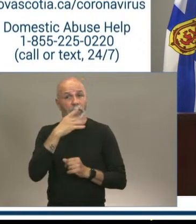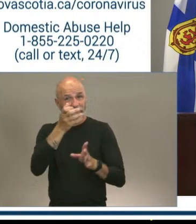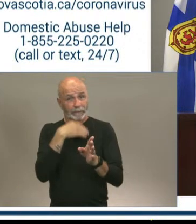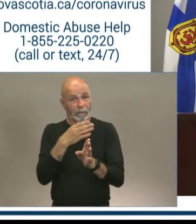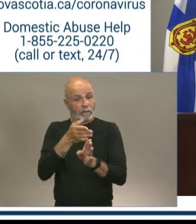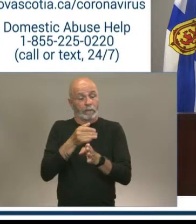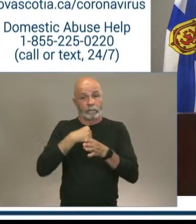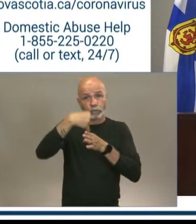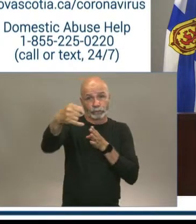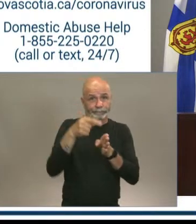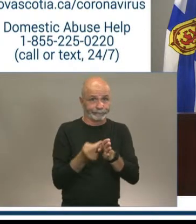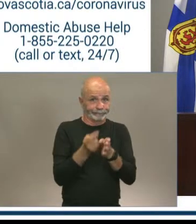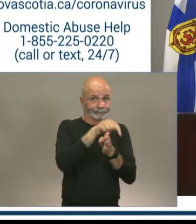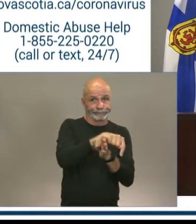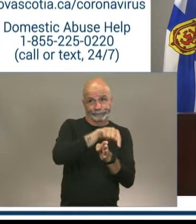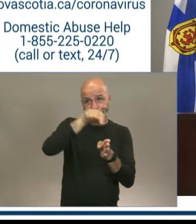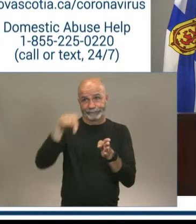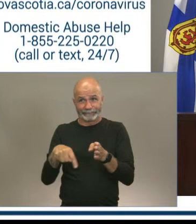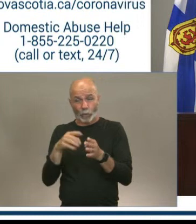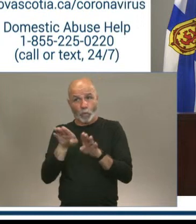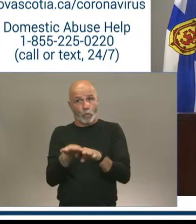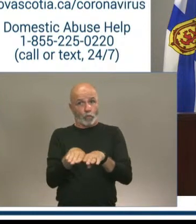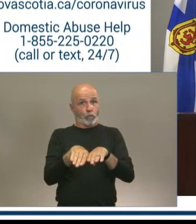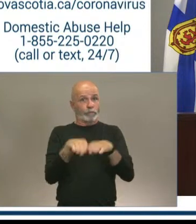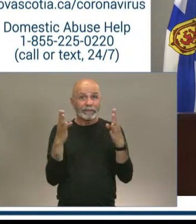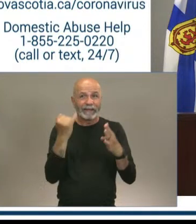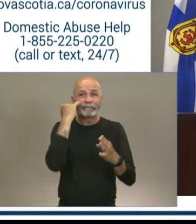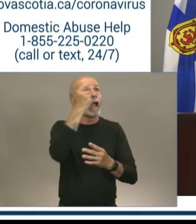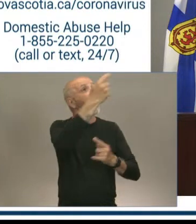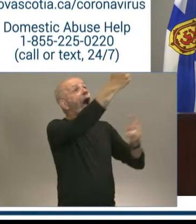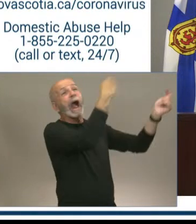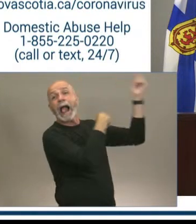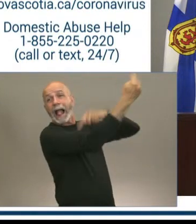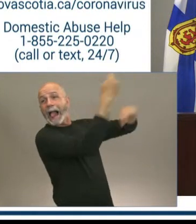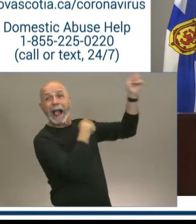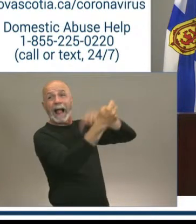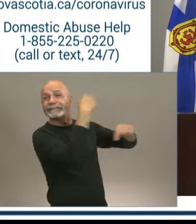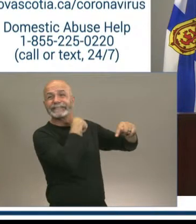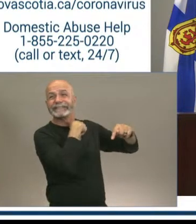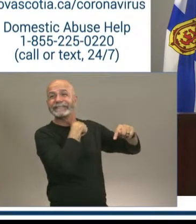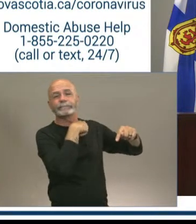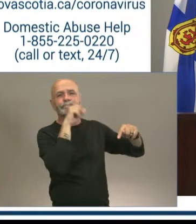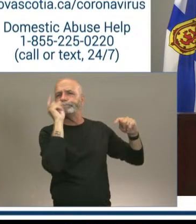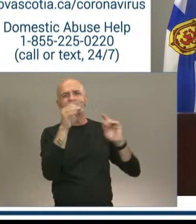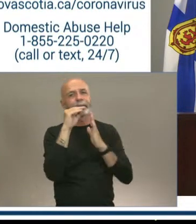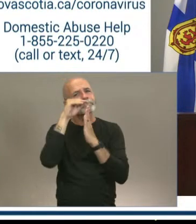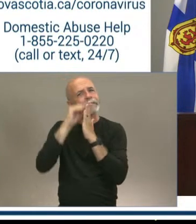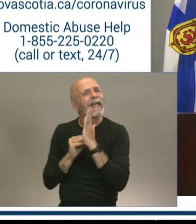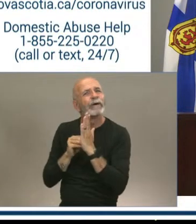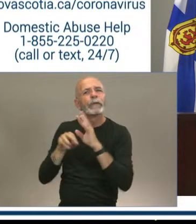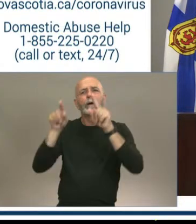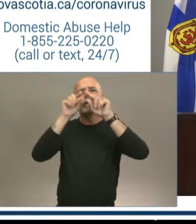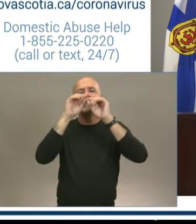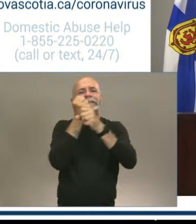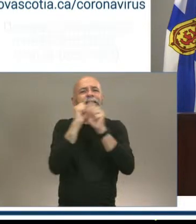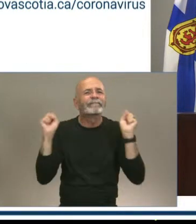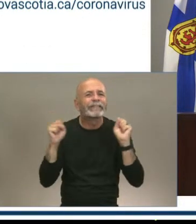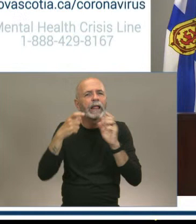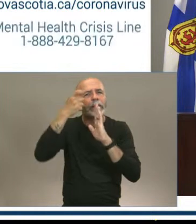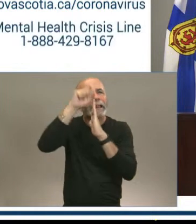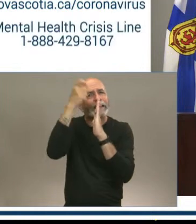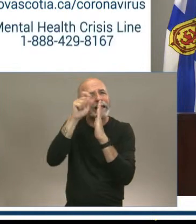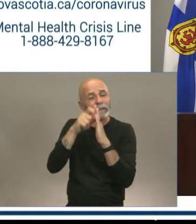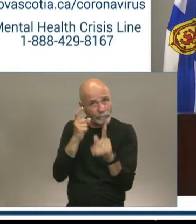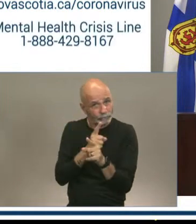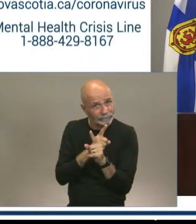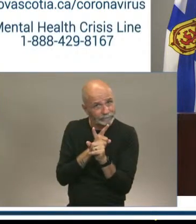Atlantic Canada. I understand that people will have to fill in the safe check-in form. A provincial spokesperson told me yesterday increasingly people are